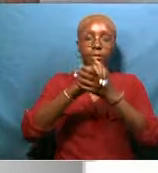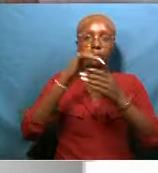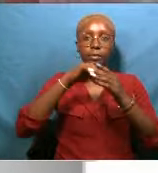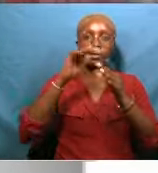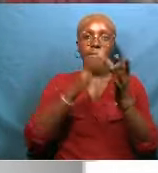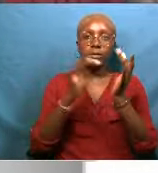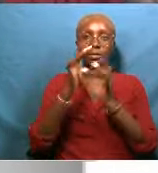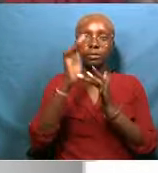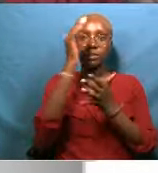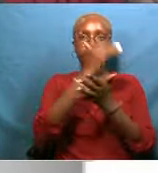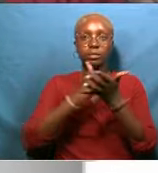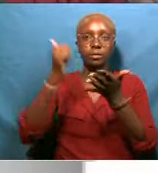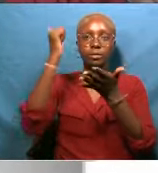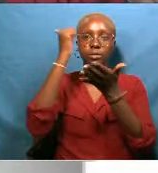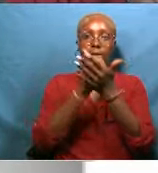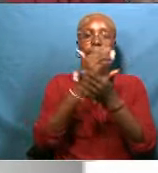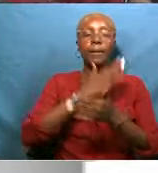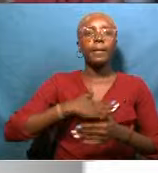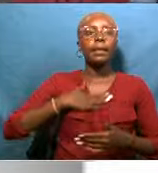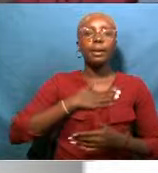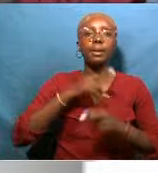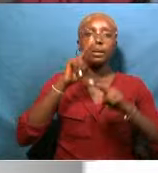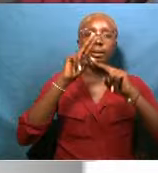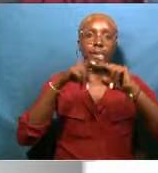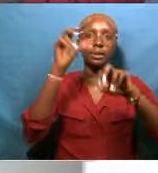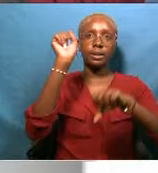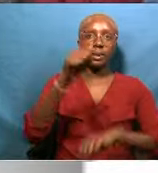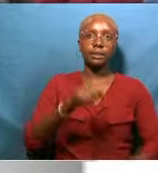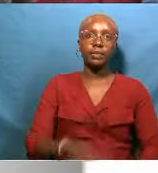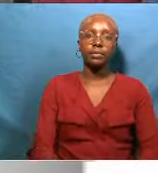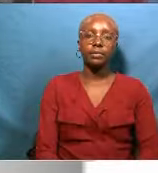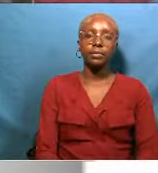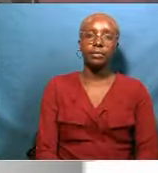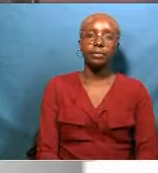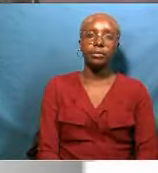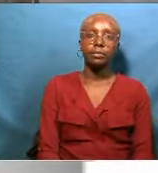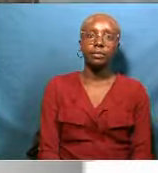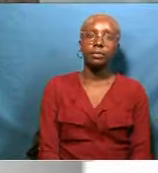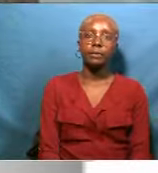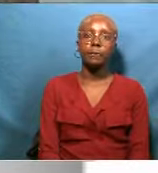Amen. Please let us be seated.